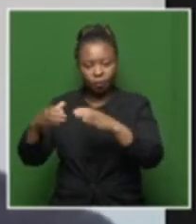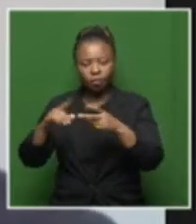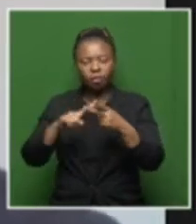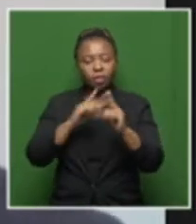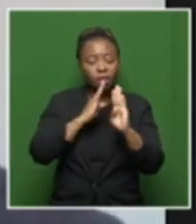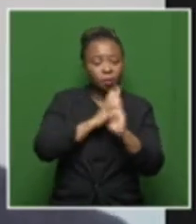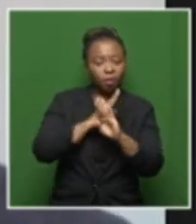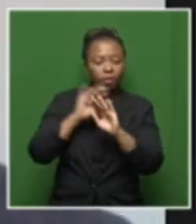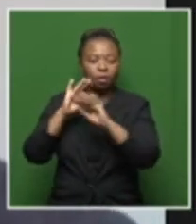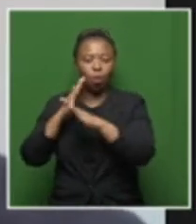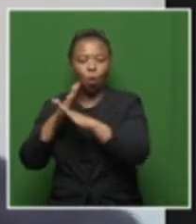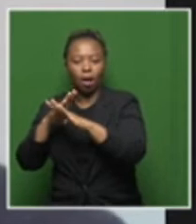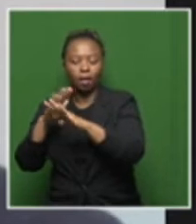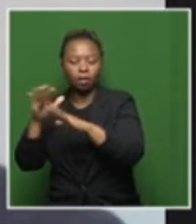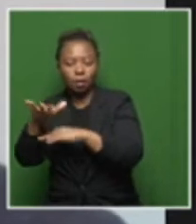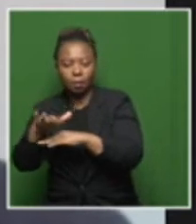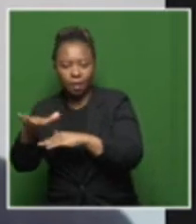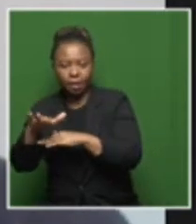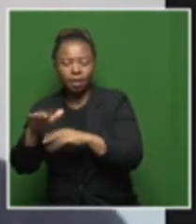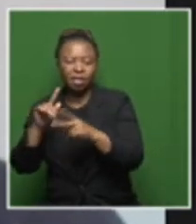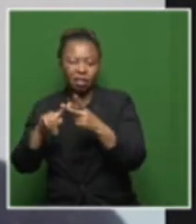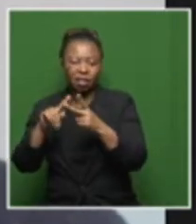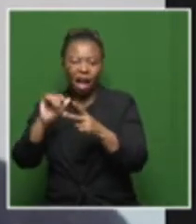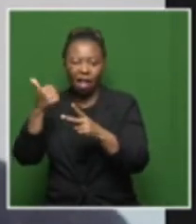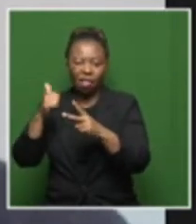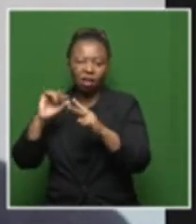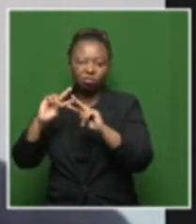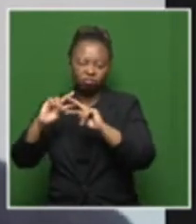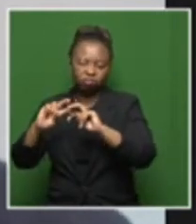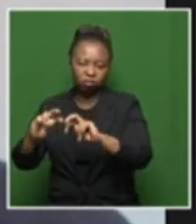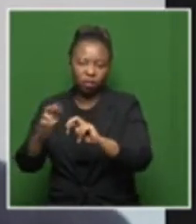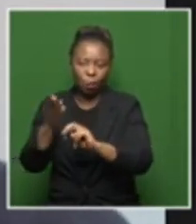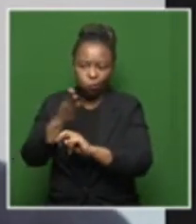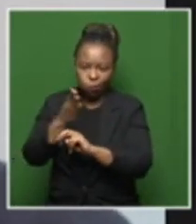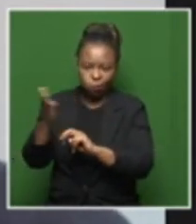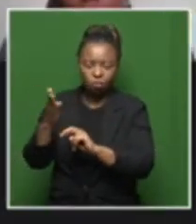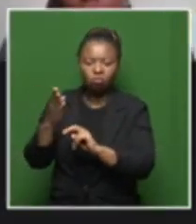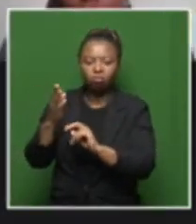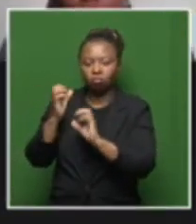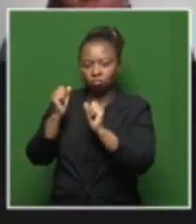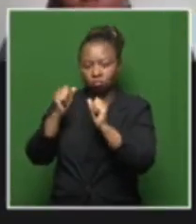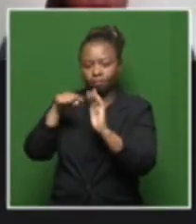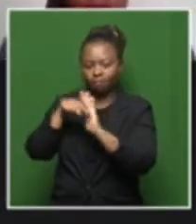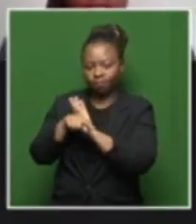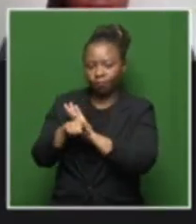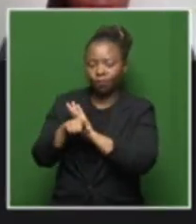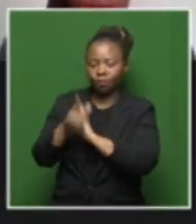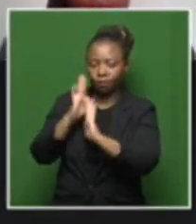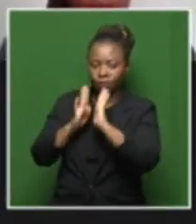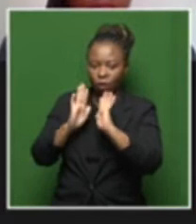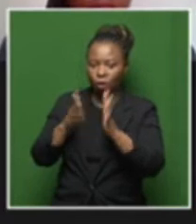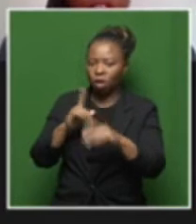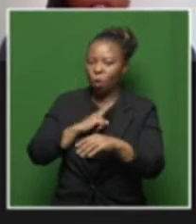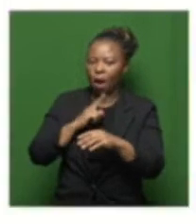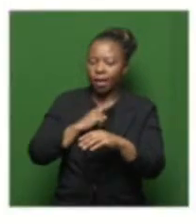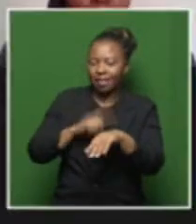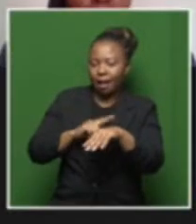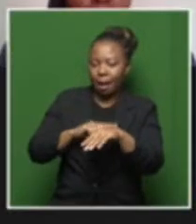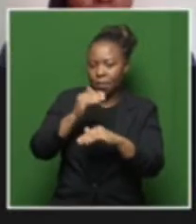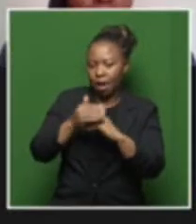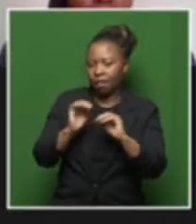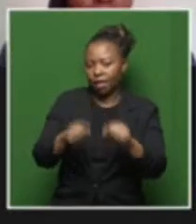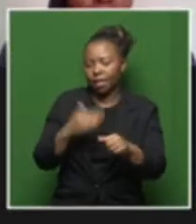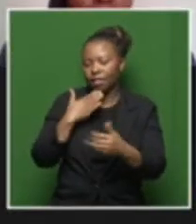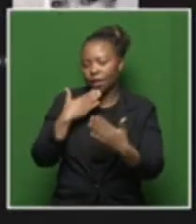workplace, including some case studies. I suppose, let me hand over to Dr. Crisp so that we're also able to cover time. Thank you so